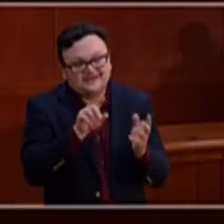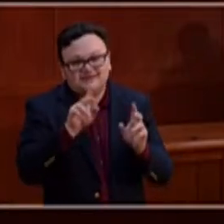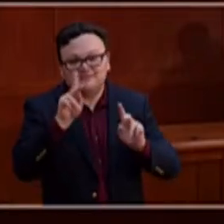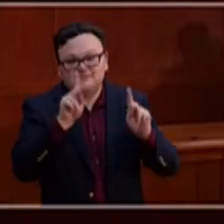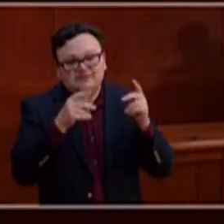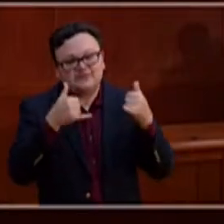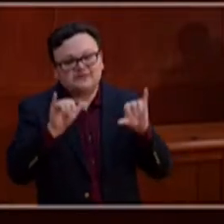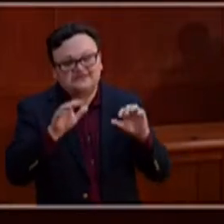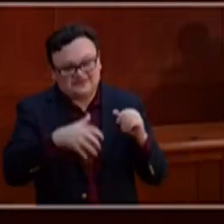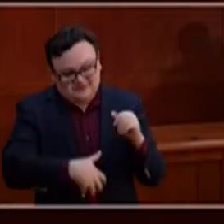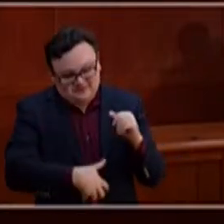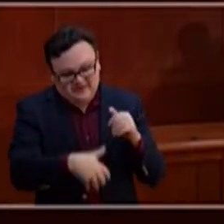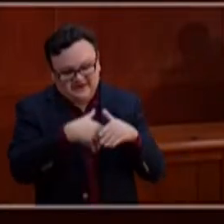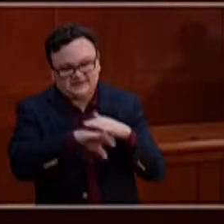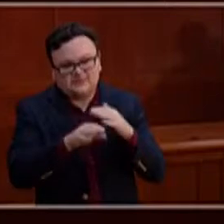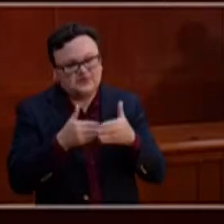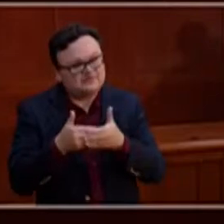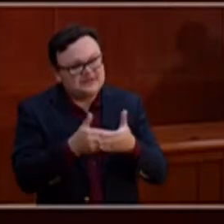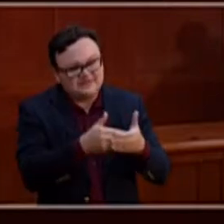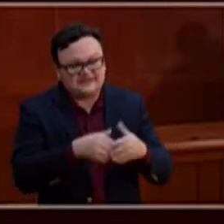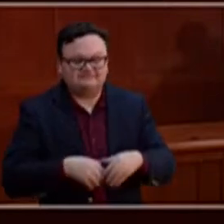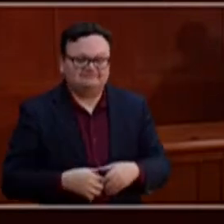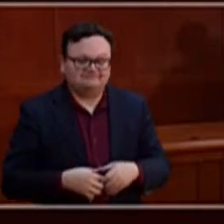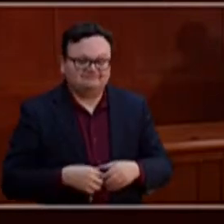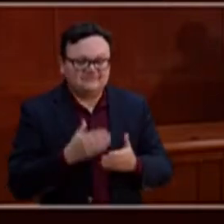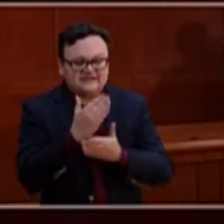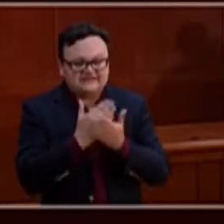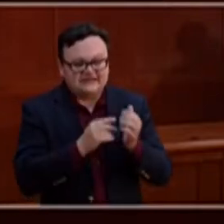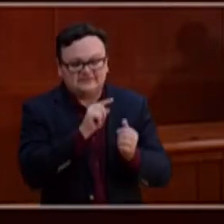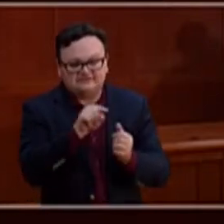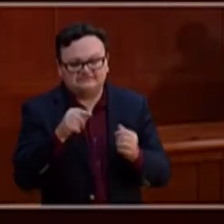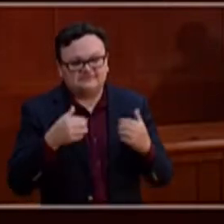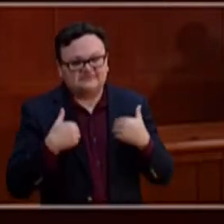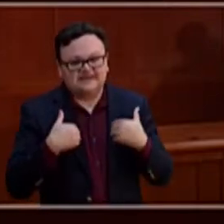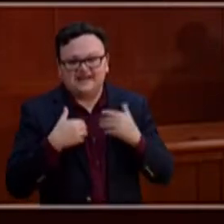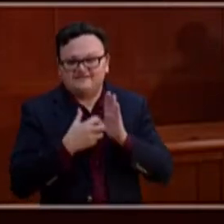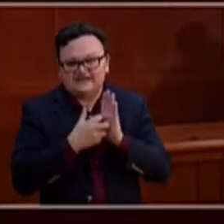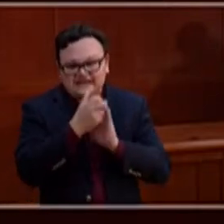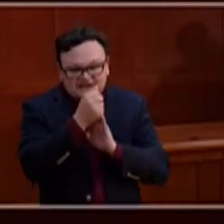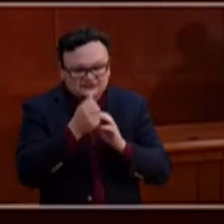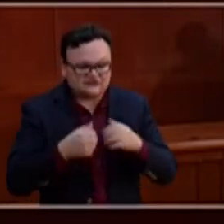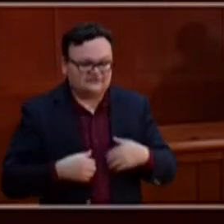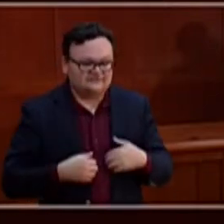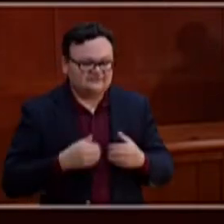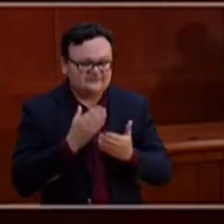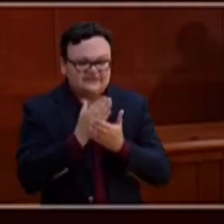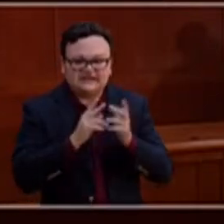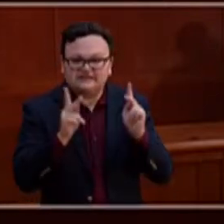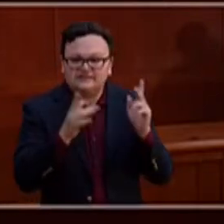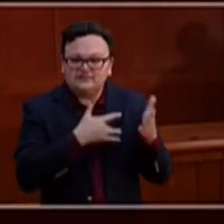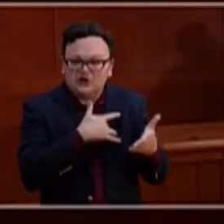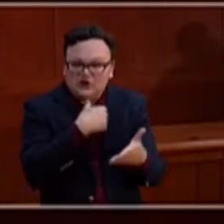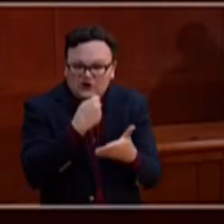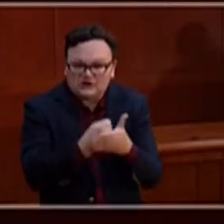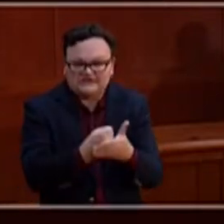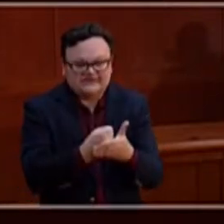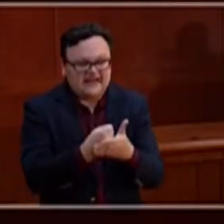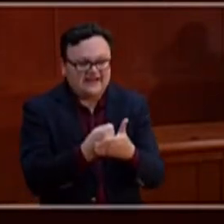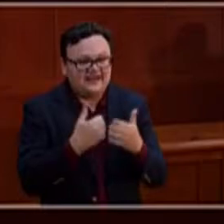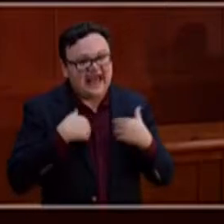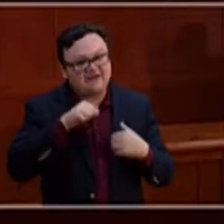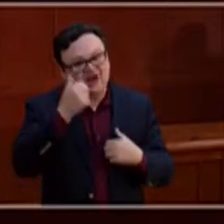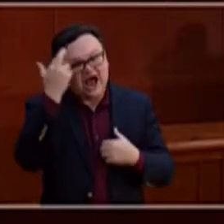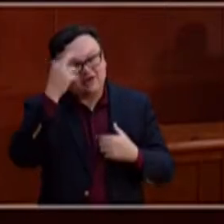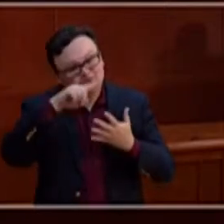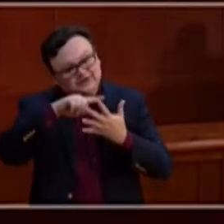not been cured. Individuals are still suffering from heart attacks. And we need our hospitals